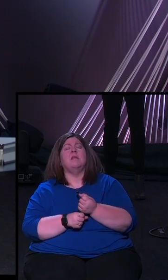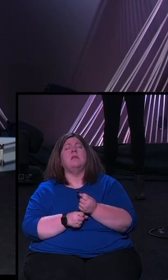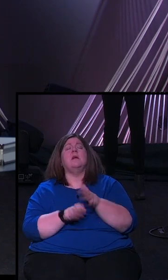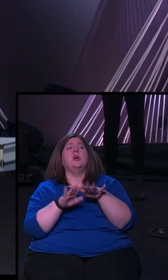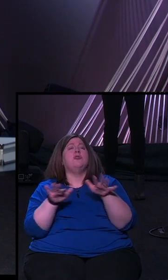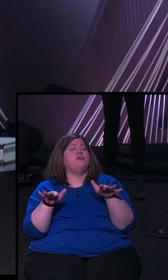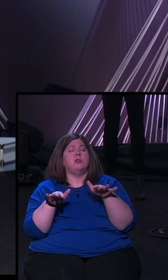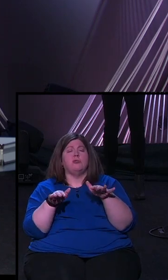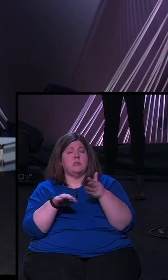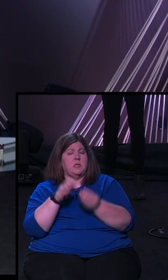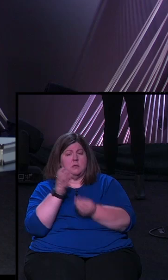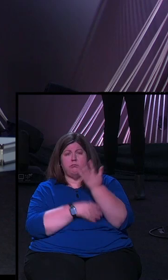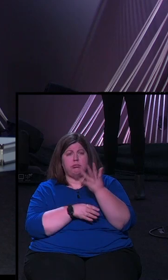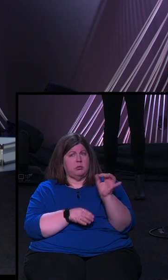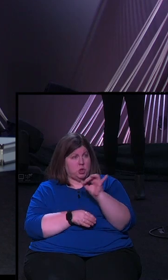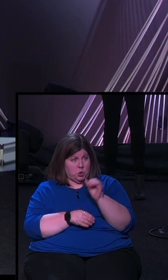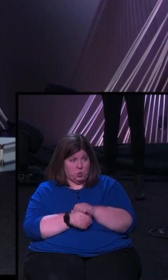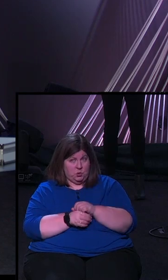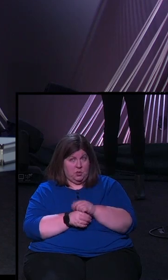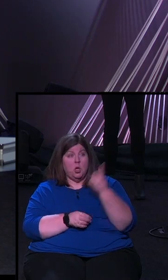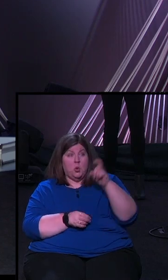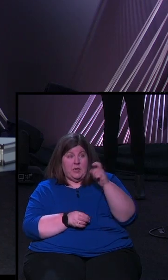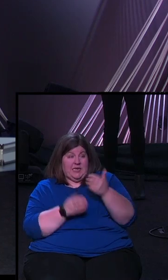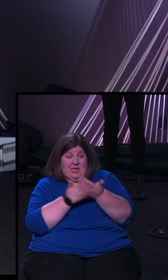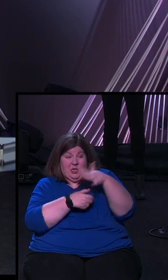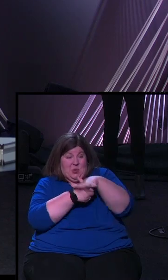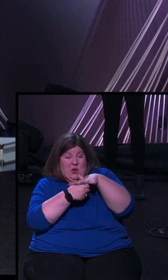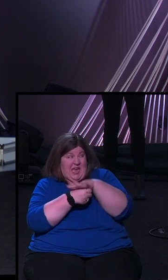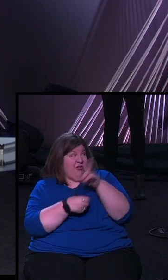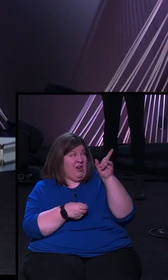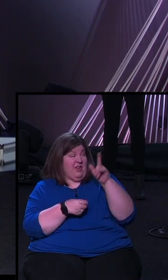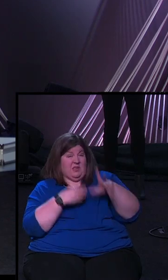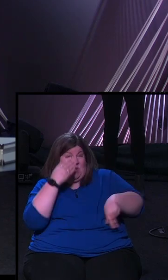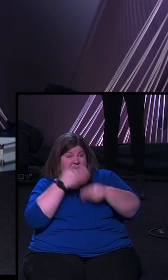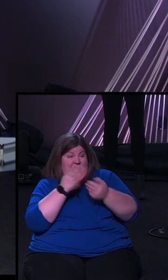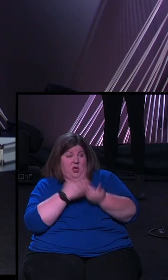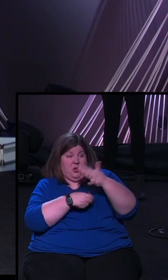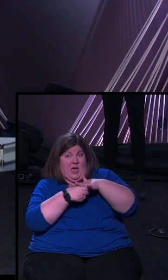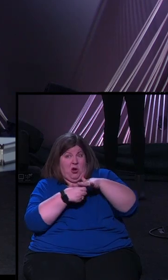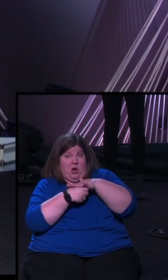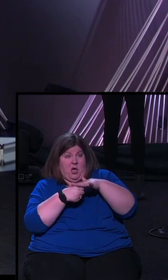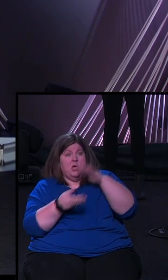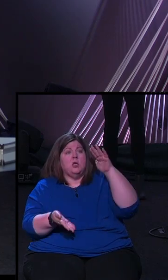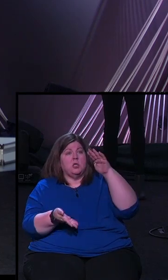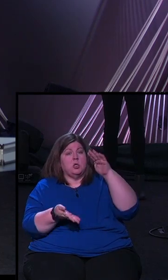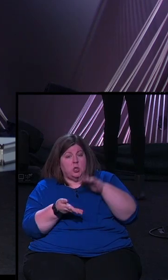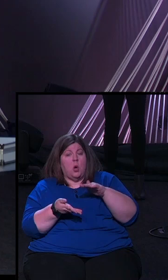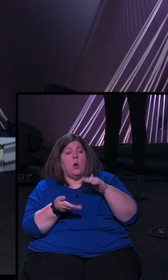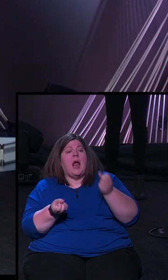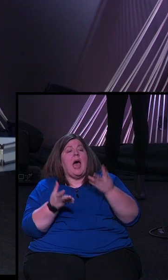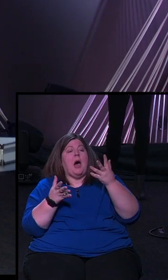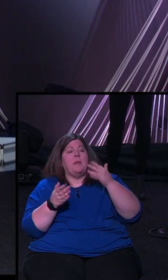Children's has grown as well. And so part of what we did is we needed new space. So we built out new space to actually lower the ratio of adults